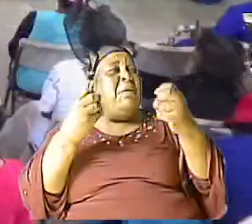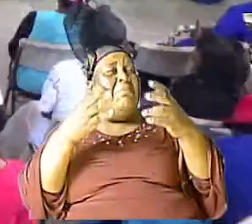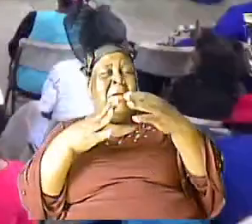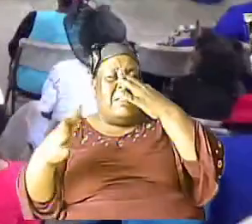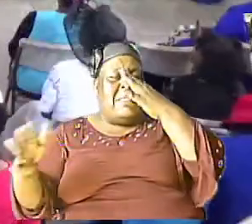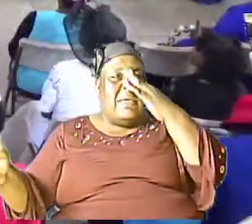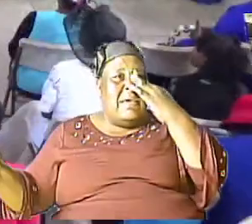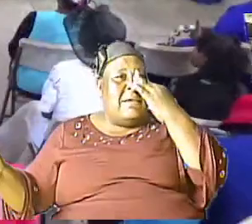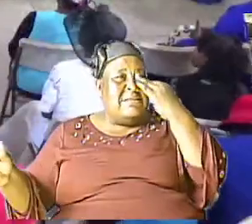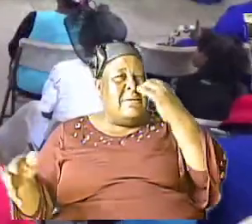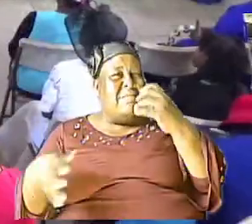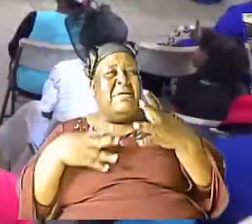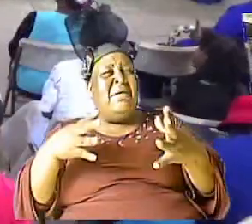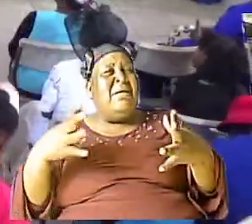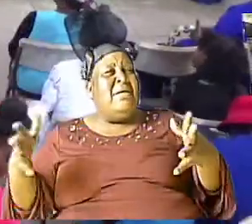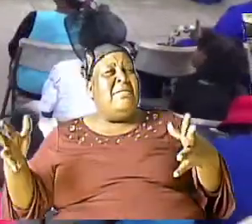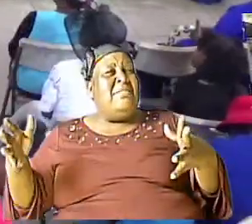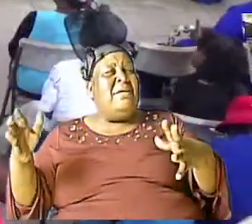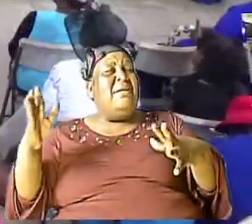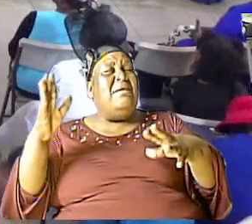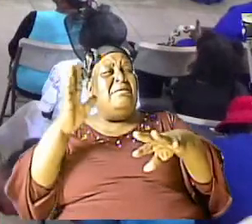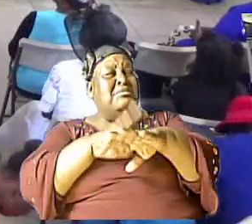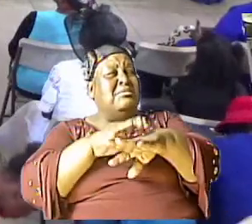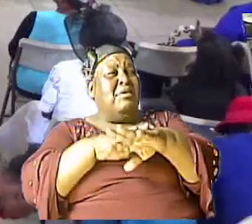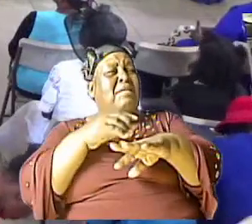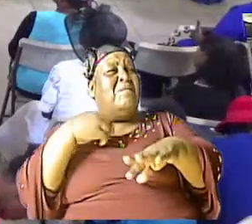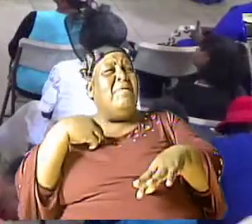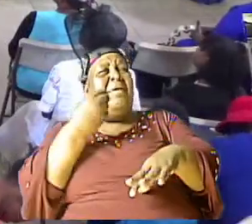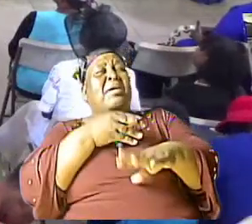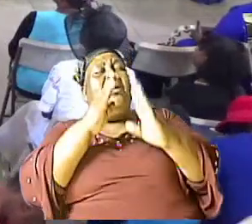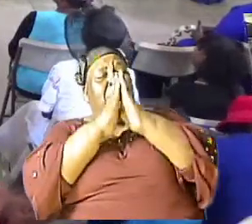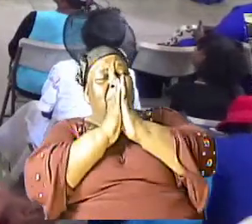some items are recurrent on our prayer list.